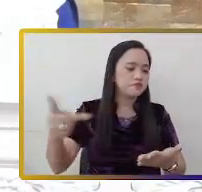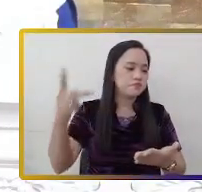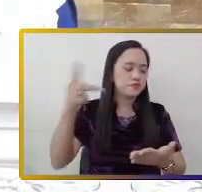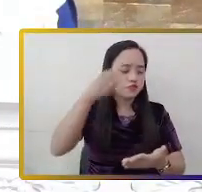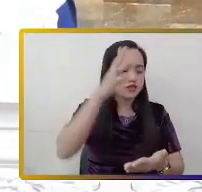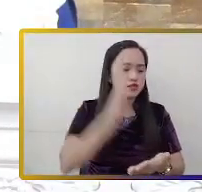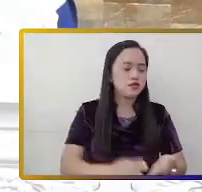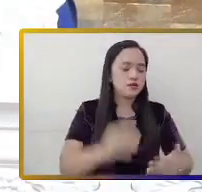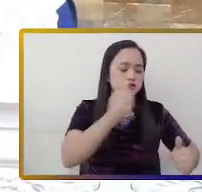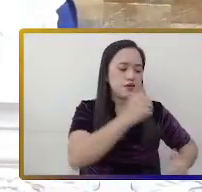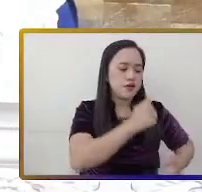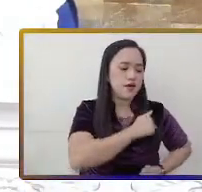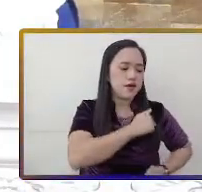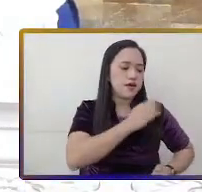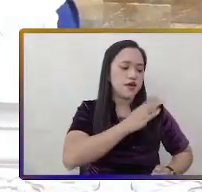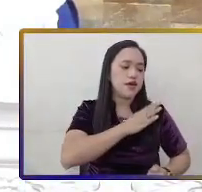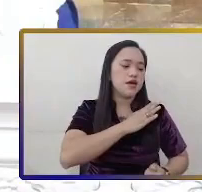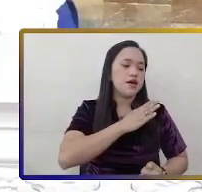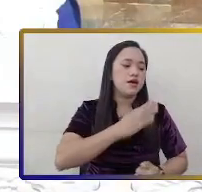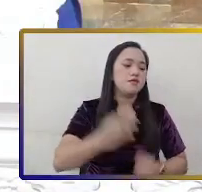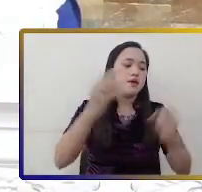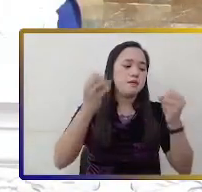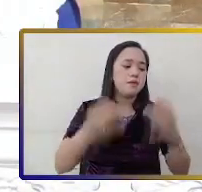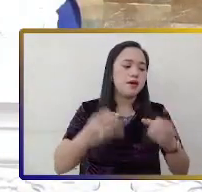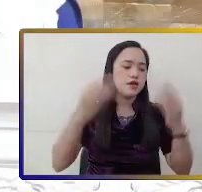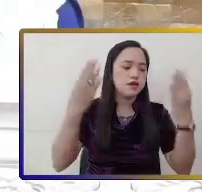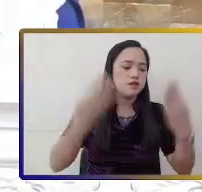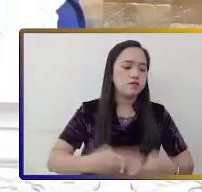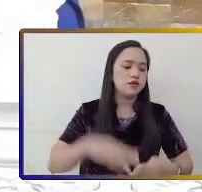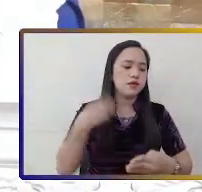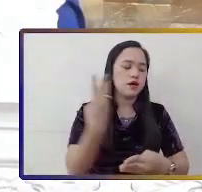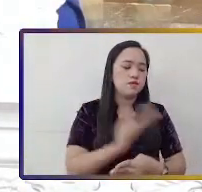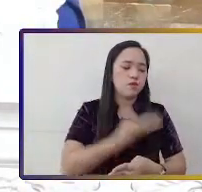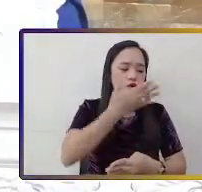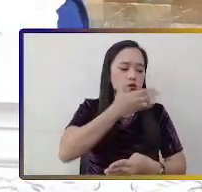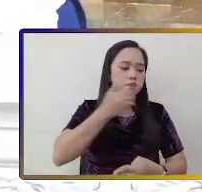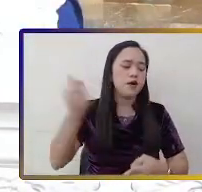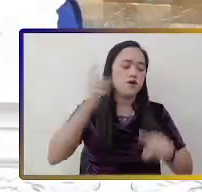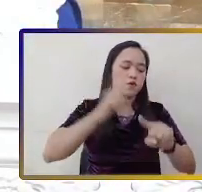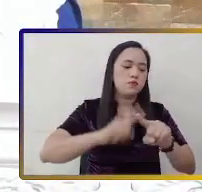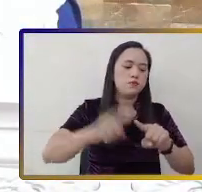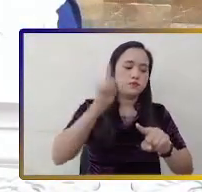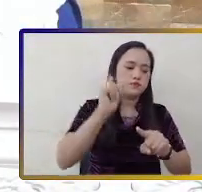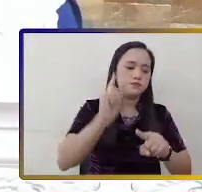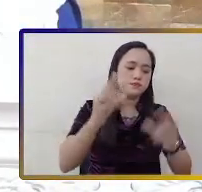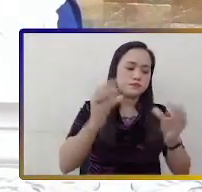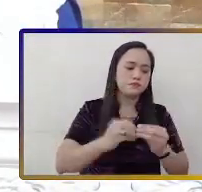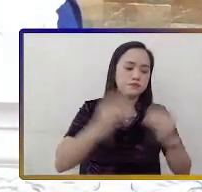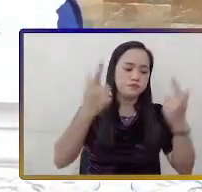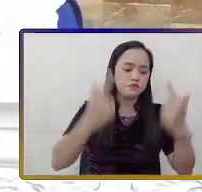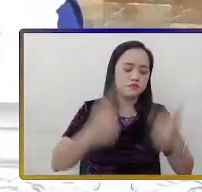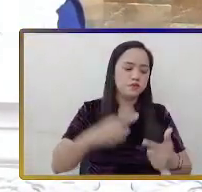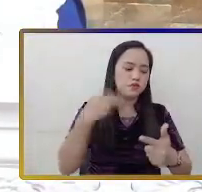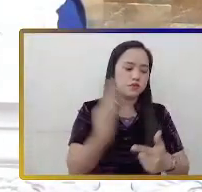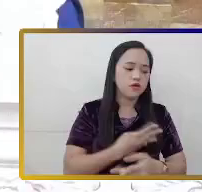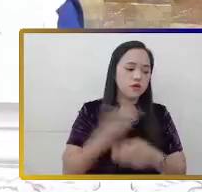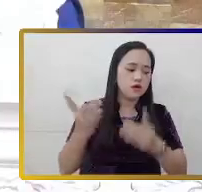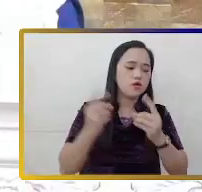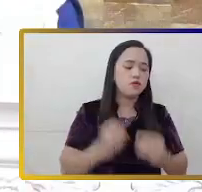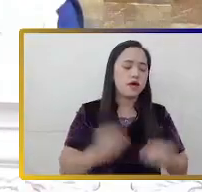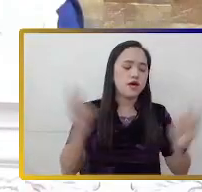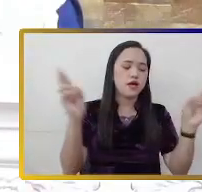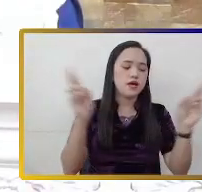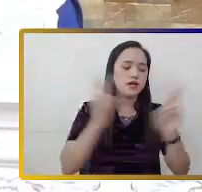God's army brave. Many battles we have won, but one more fight and we are done. Are